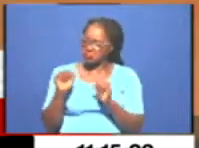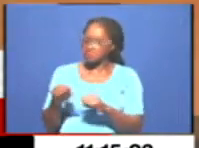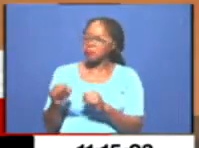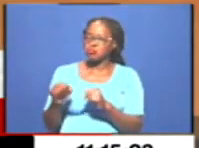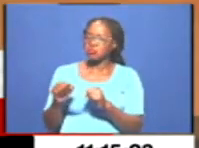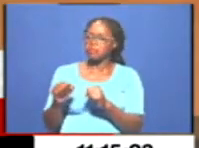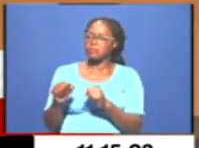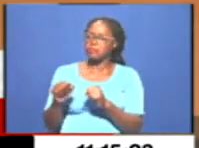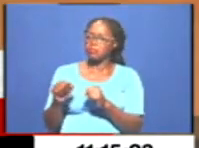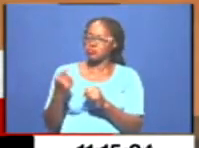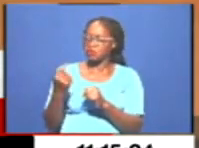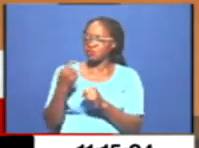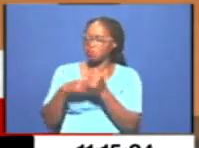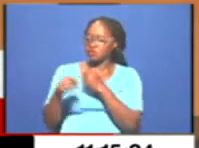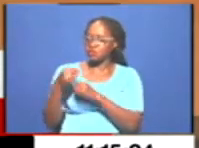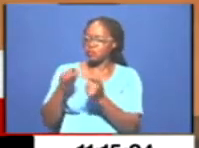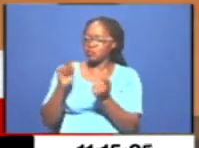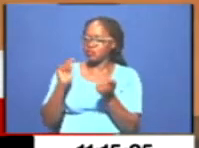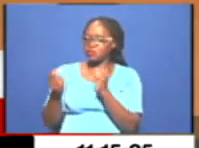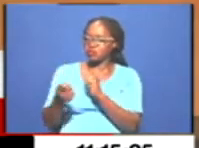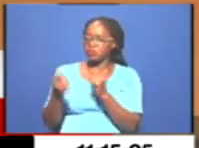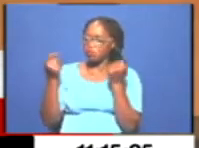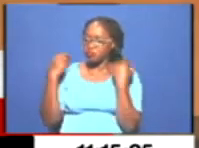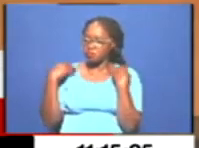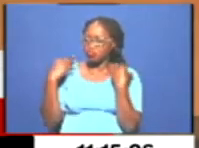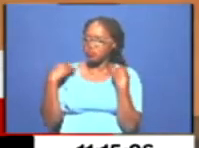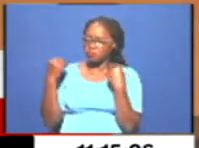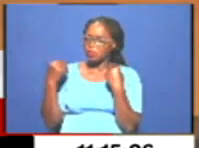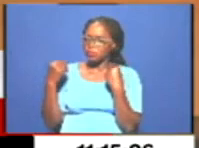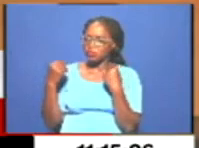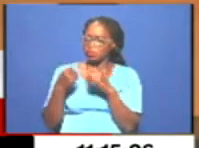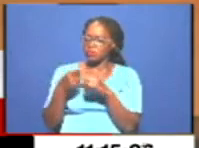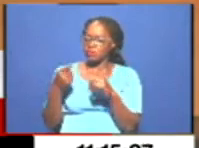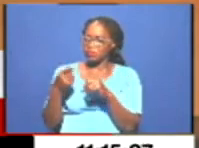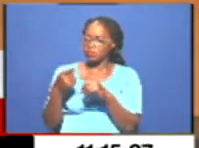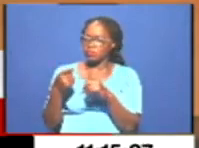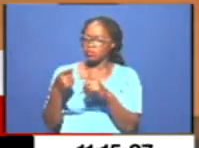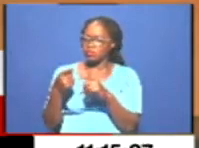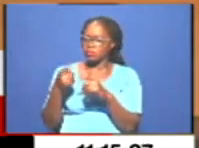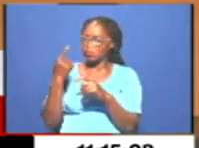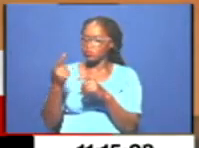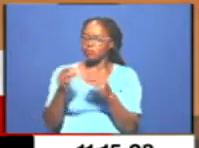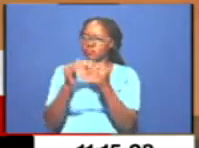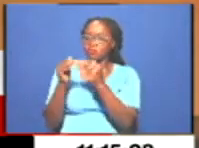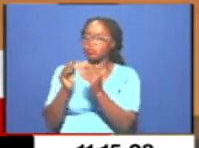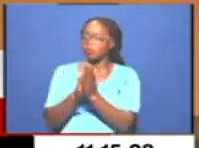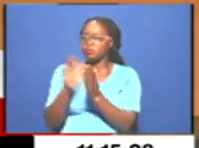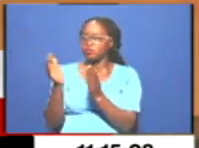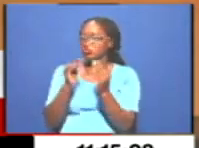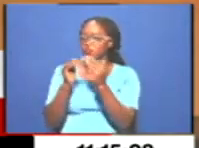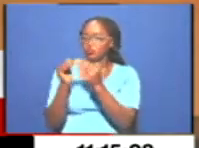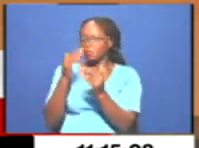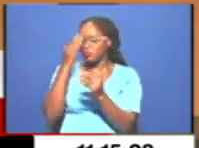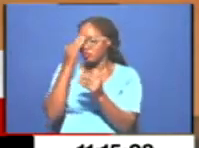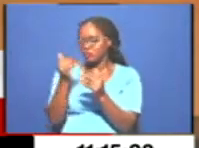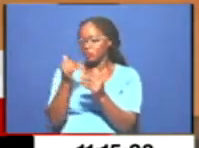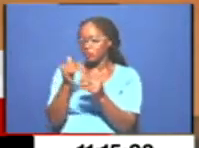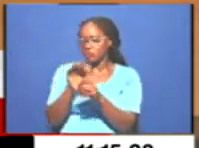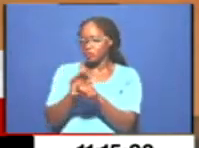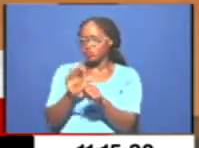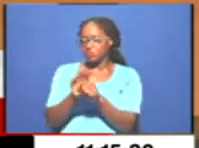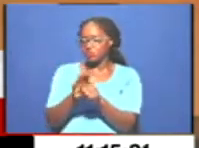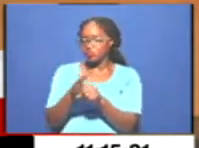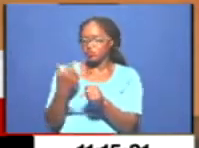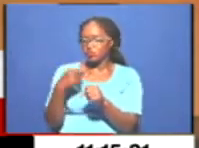action will transform our sports from one level to another level, because a lot of our sports people do not have